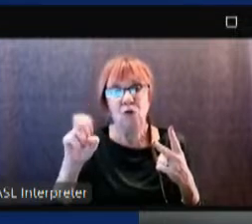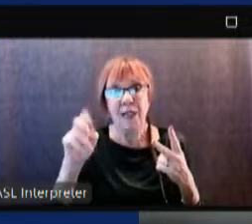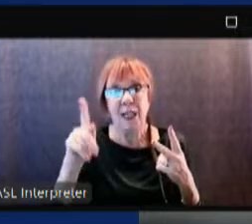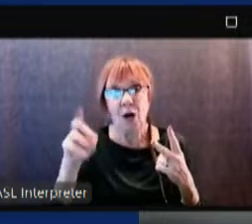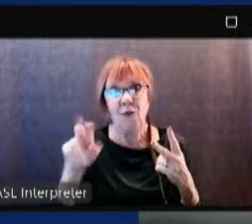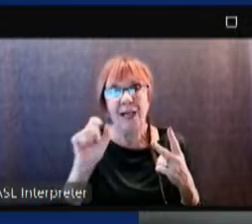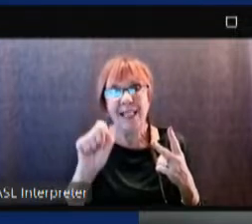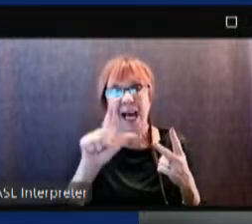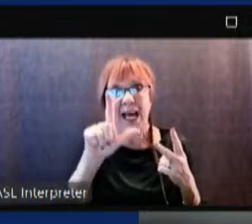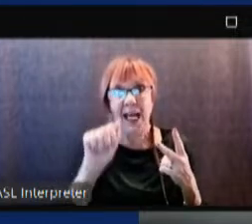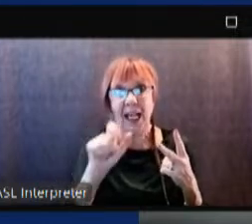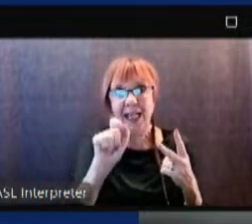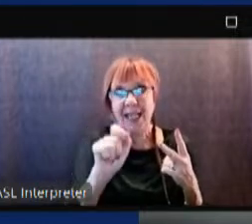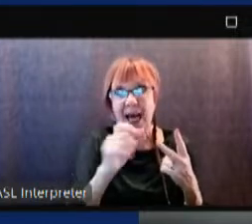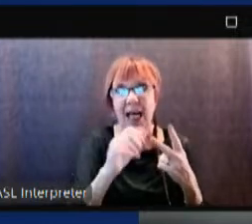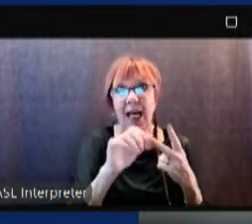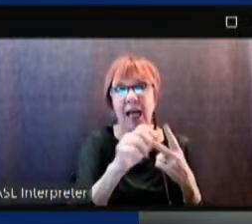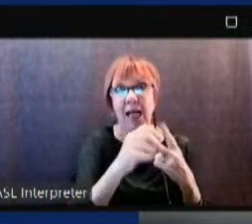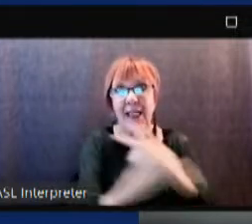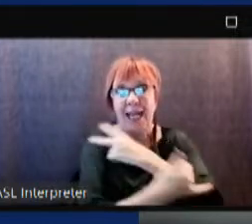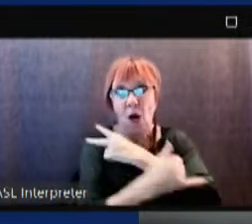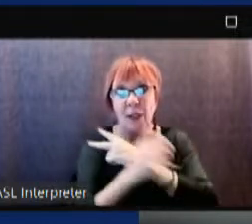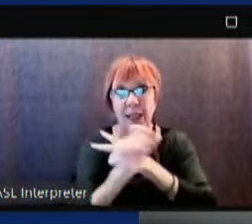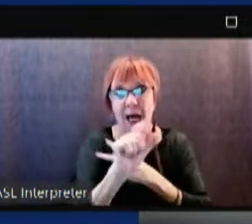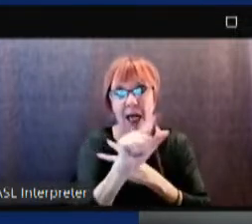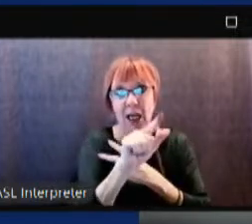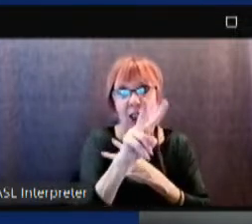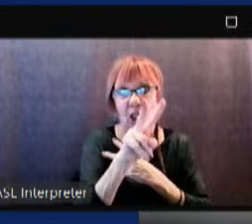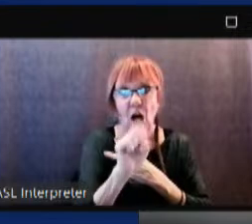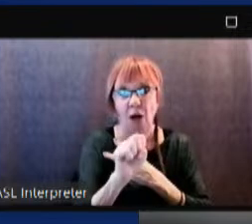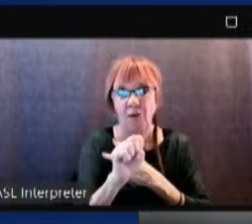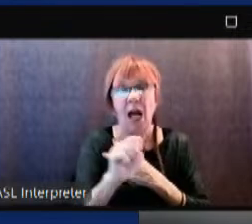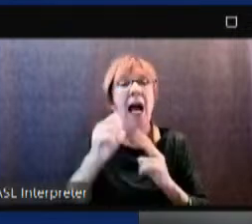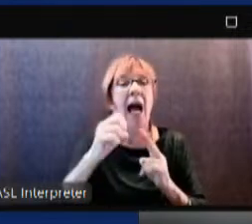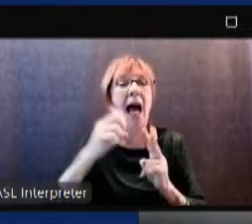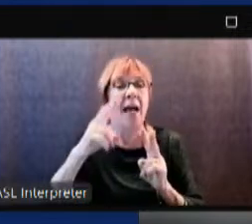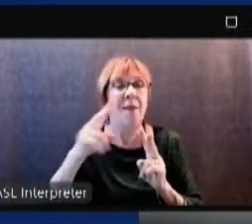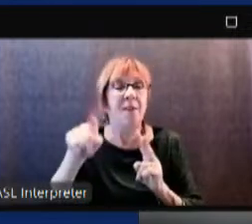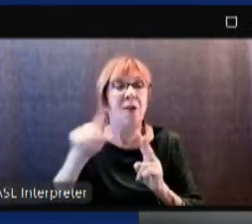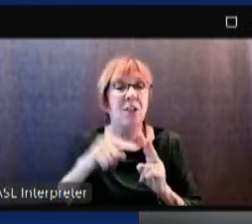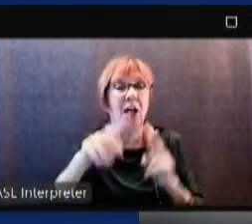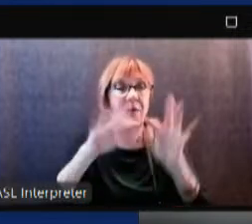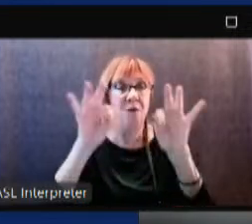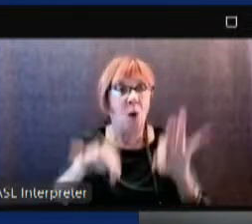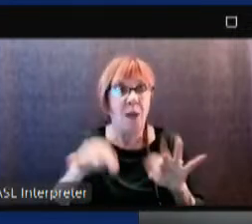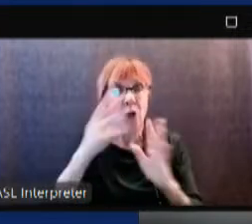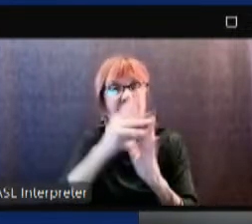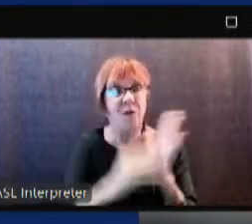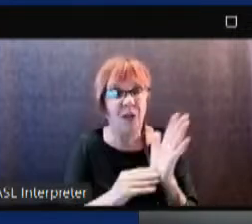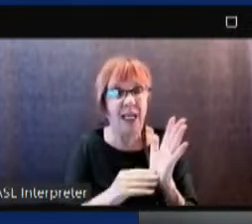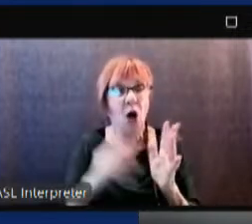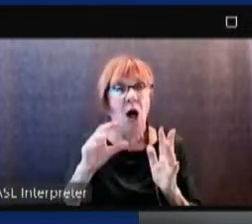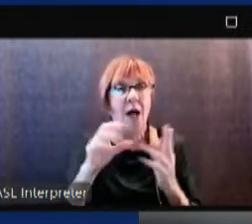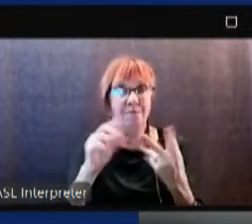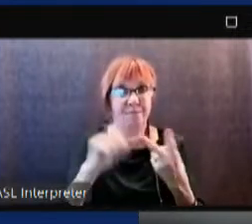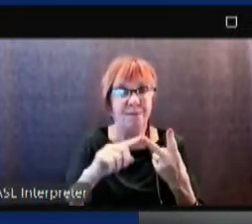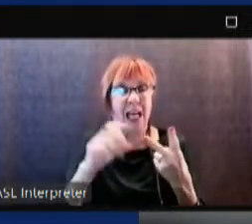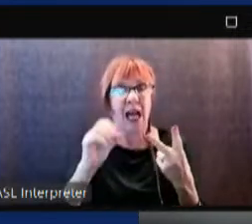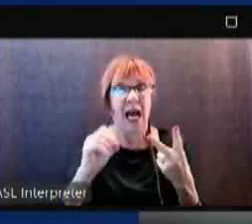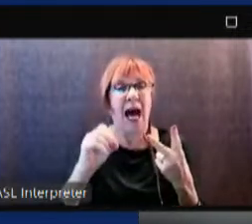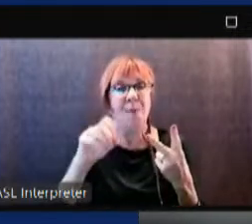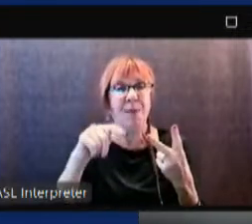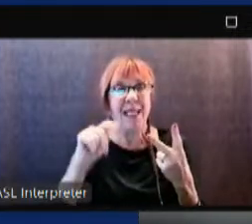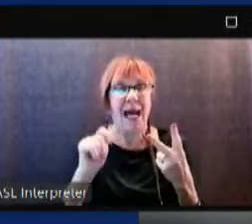recovery.lacounty.gov. You're going to fill out the debris removal of private property, opt out of debris removal of private property. Click on that, fill out the